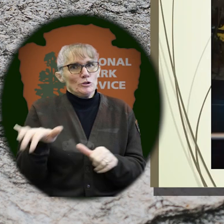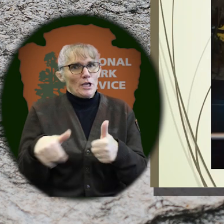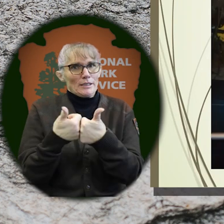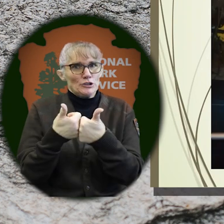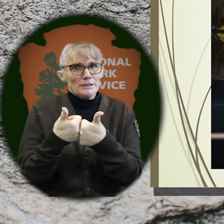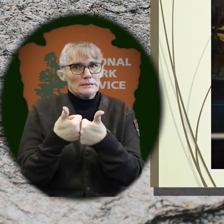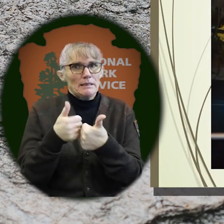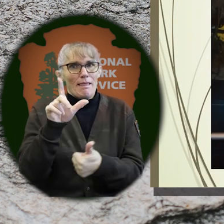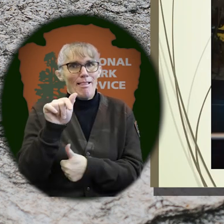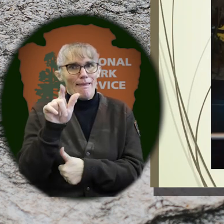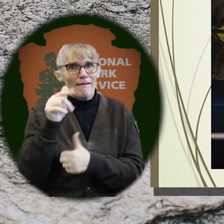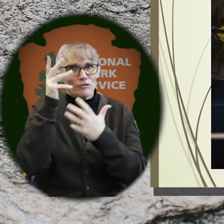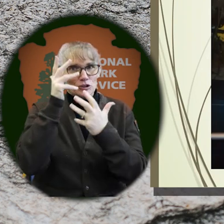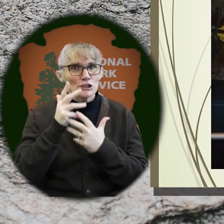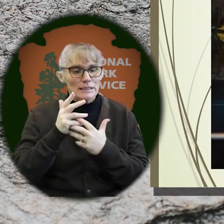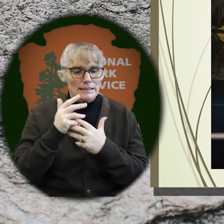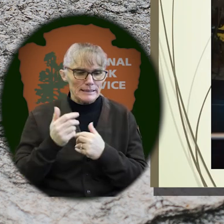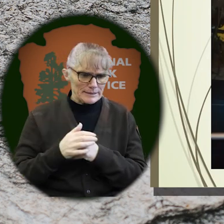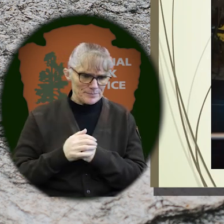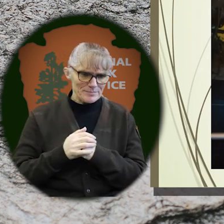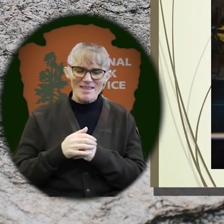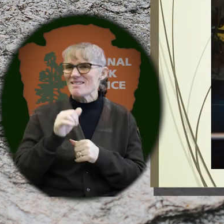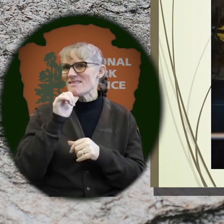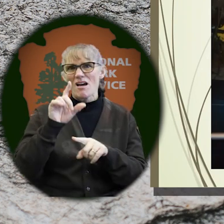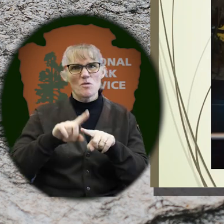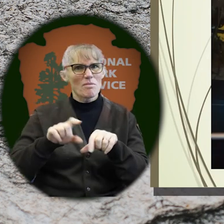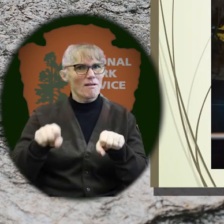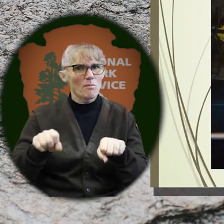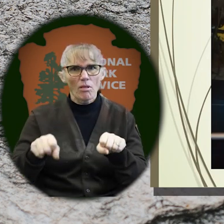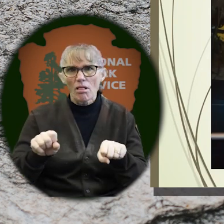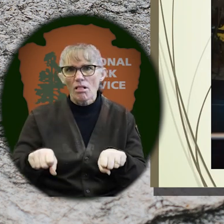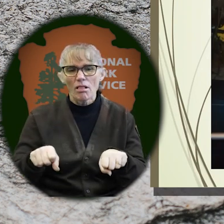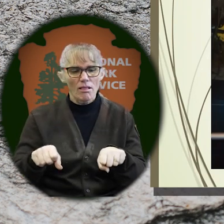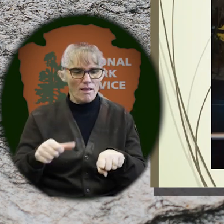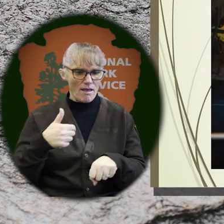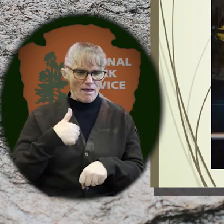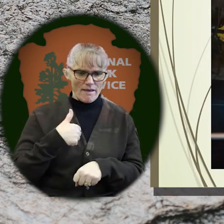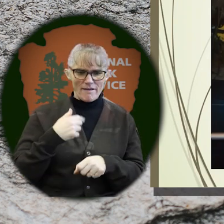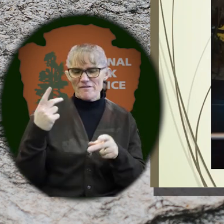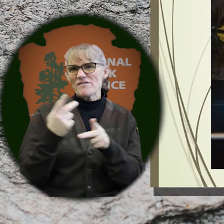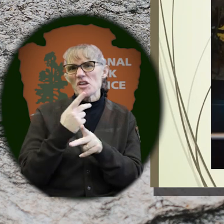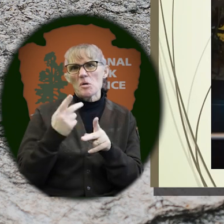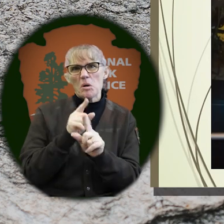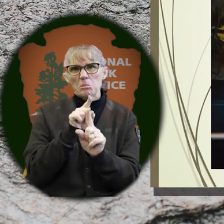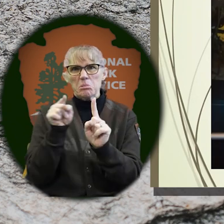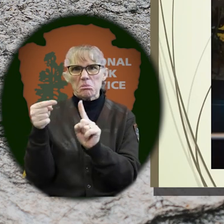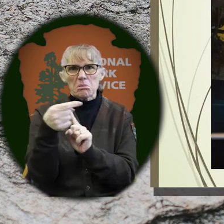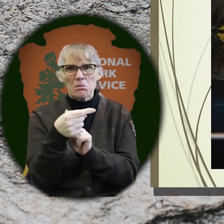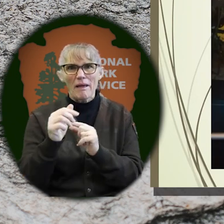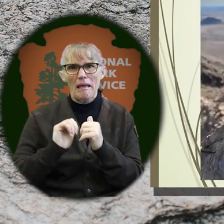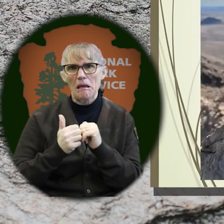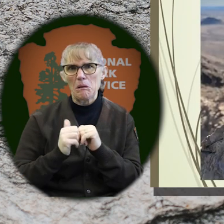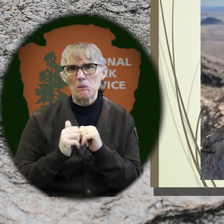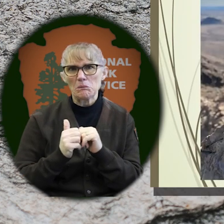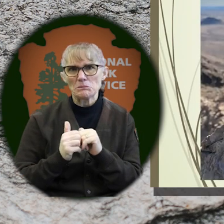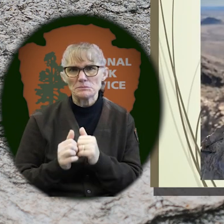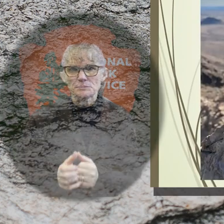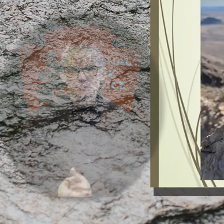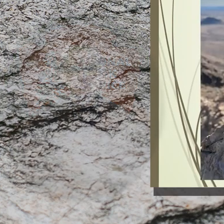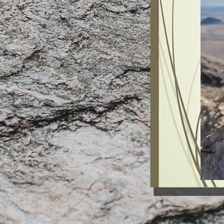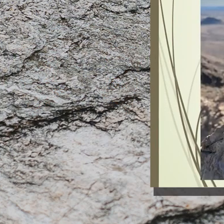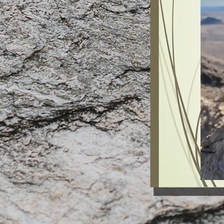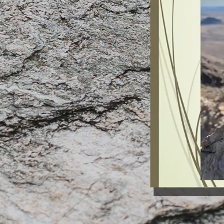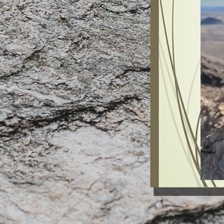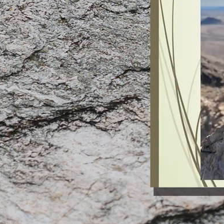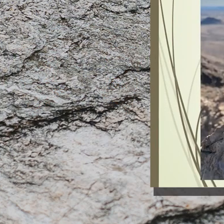Los Angeles. Unfortunately, it's not very reliable, so I've had to figure out how to work around that. Two vertical pictures